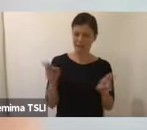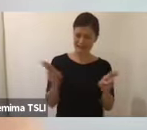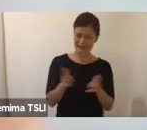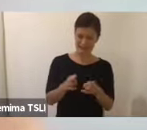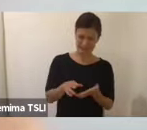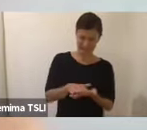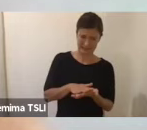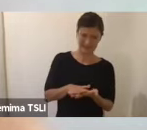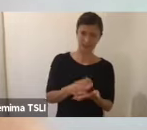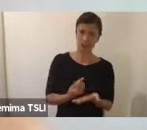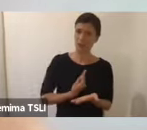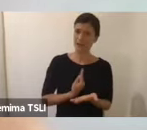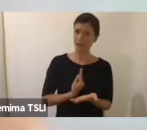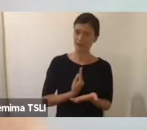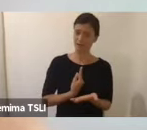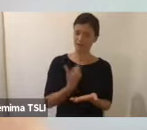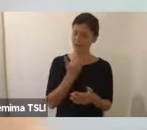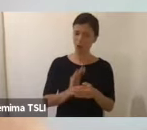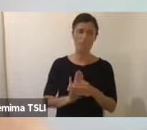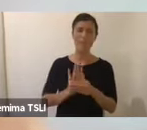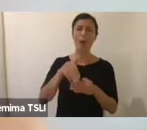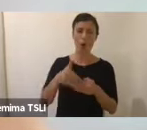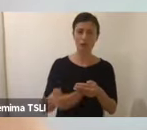as dada rinpoche would say live united